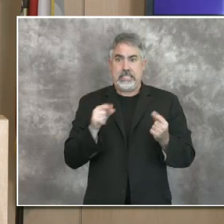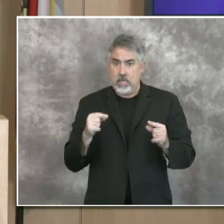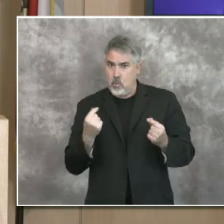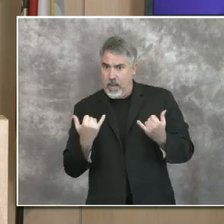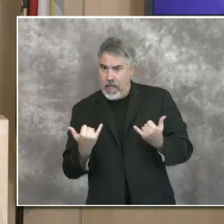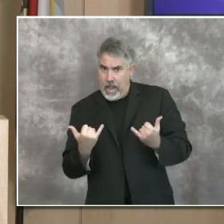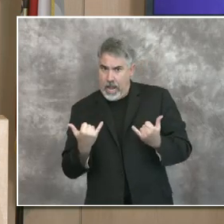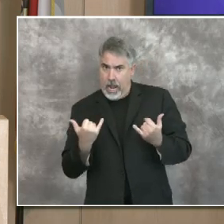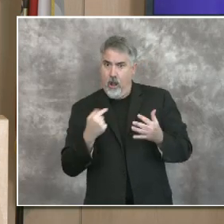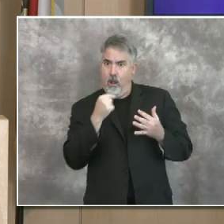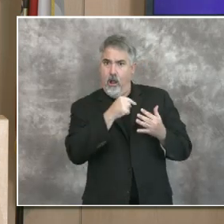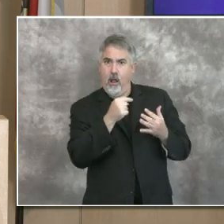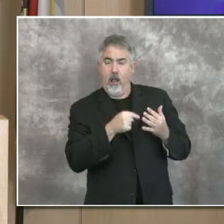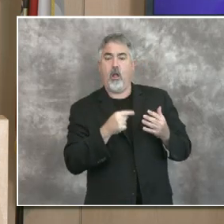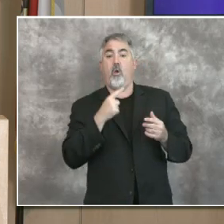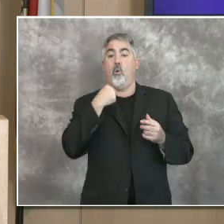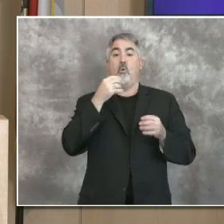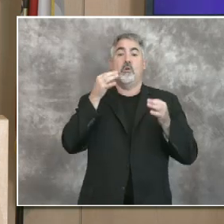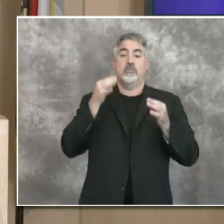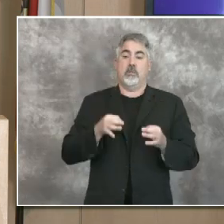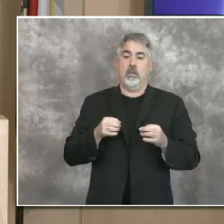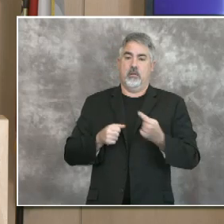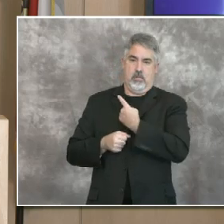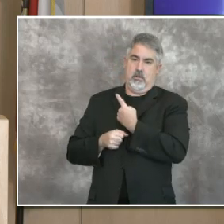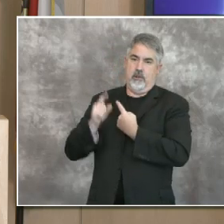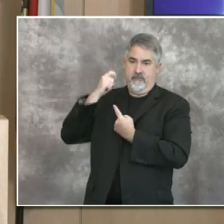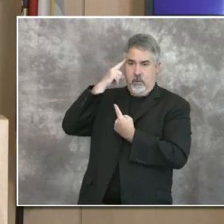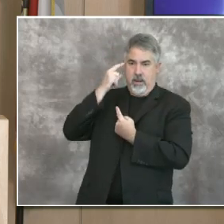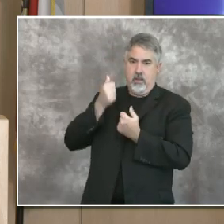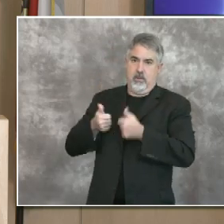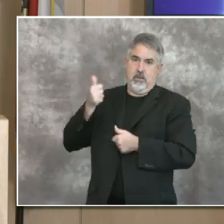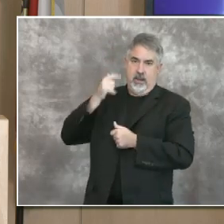is ultimately up to the governor of California.